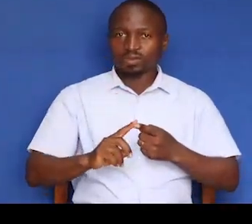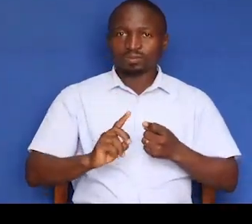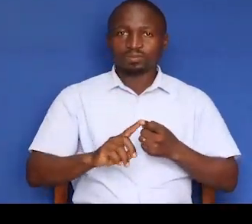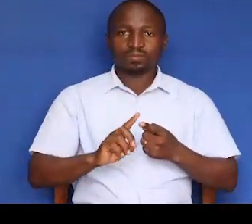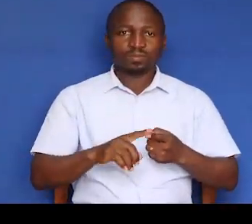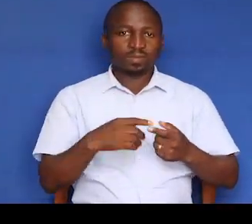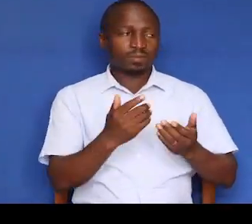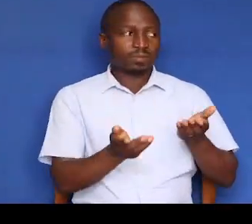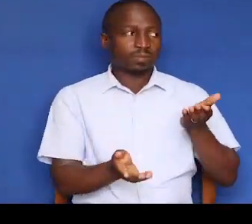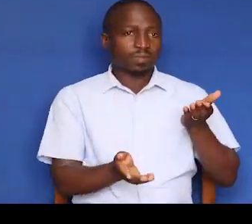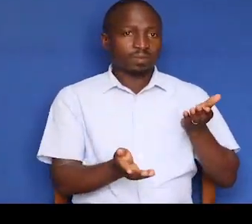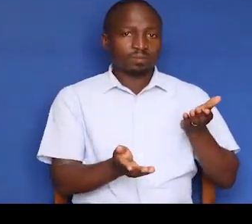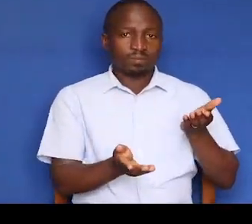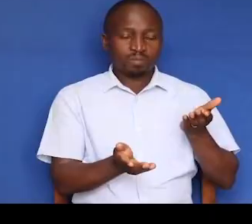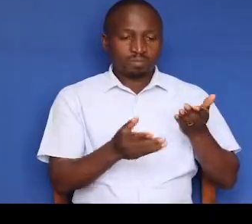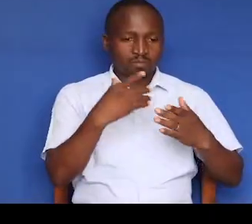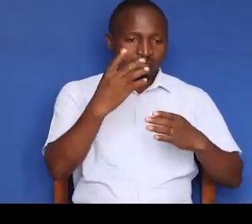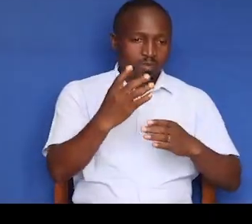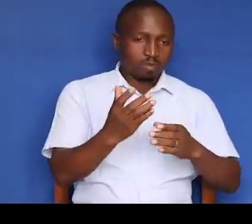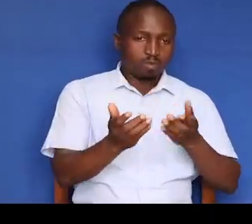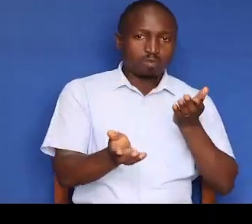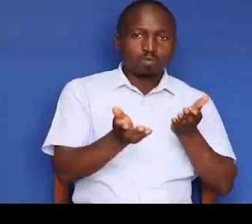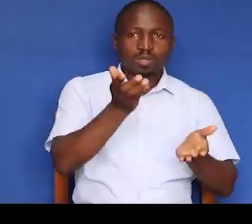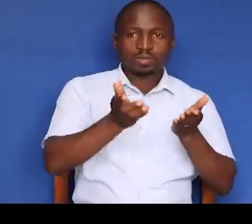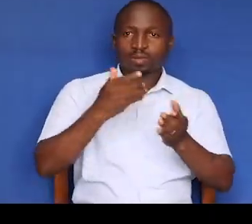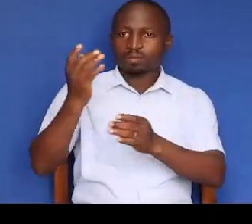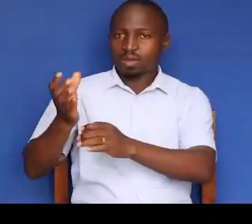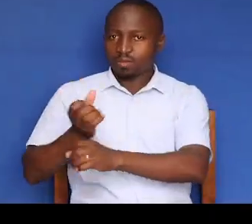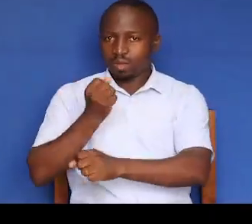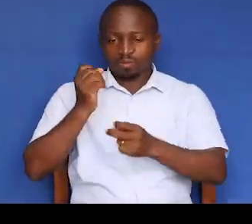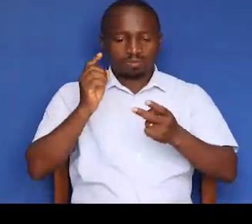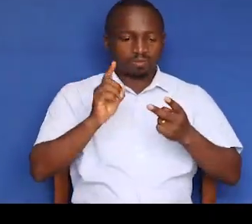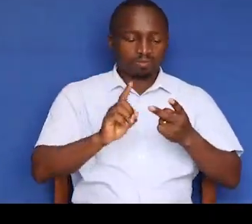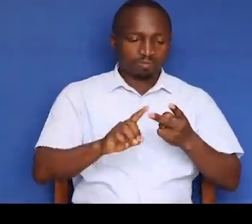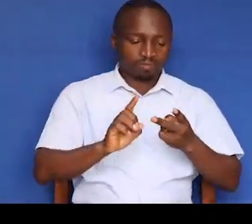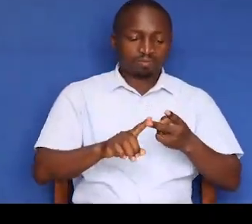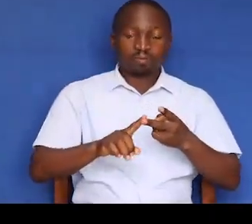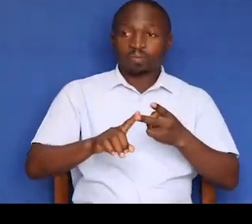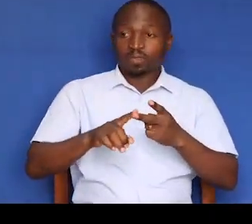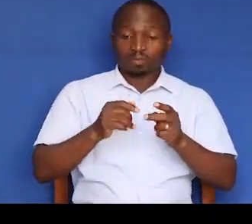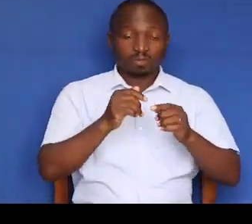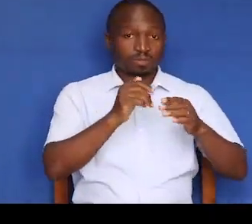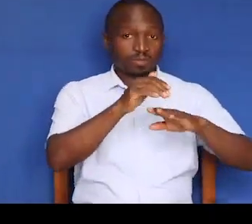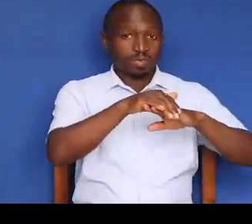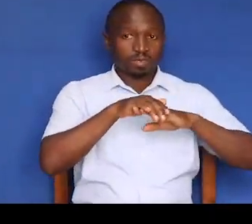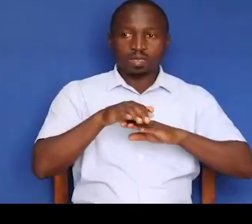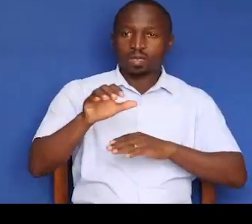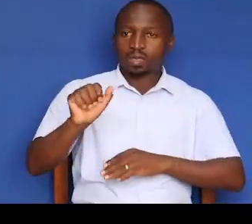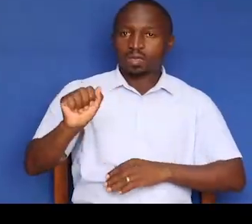average revenue. We have to see marginal revenue.